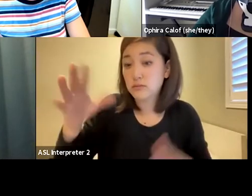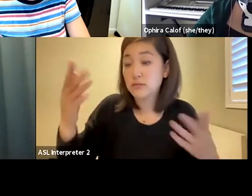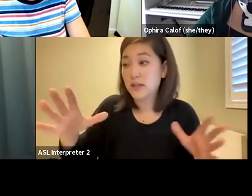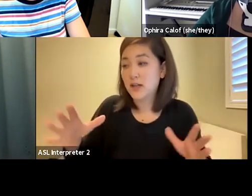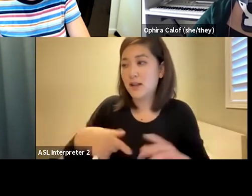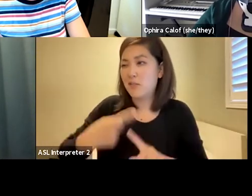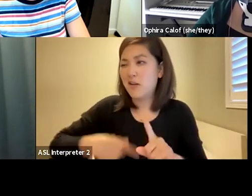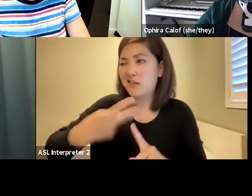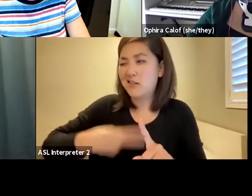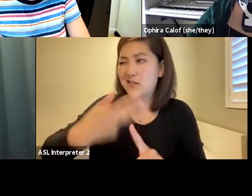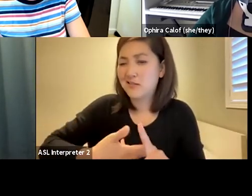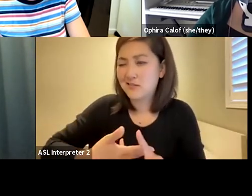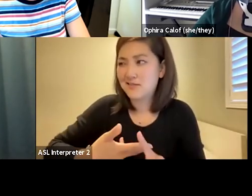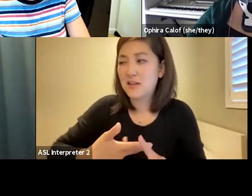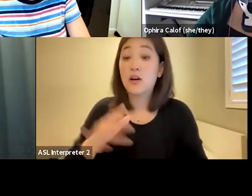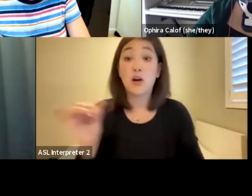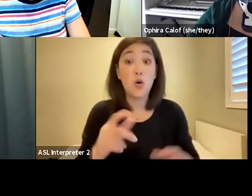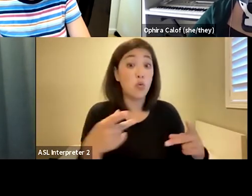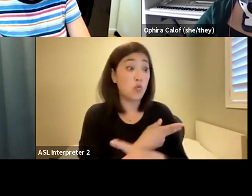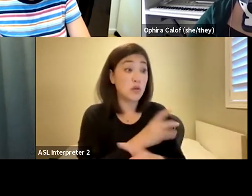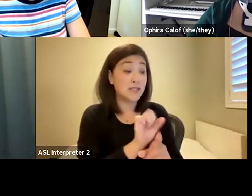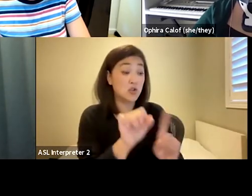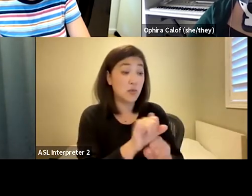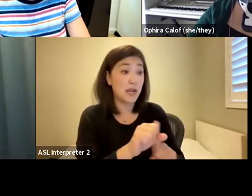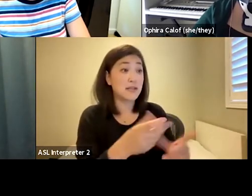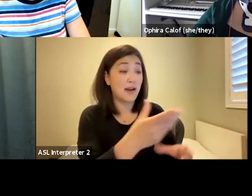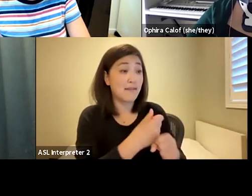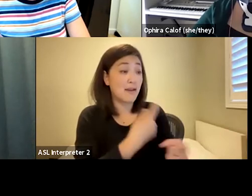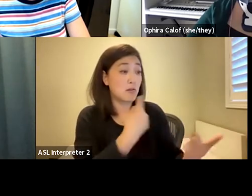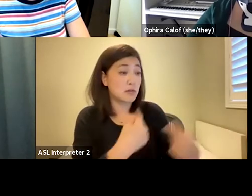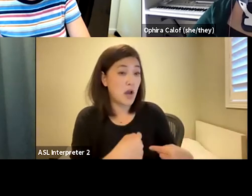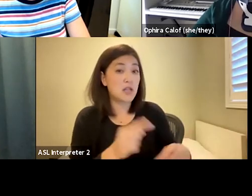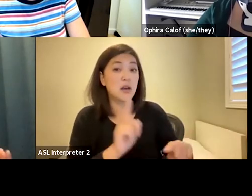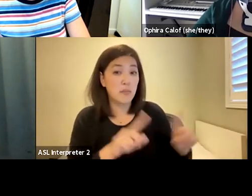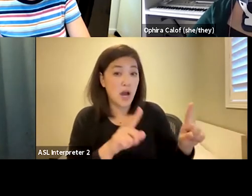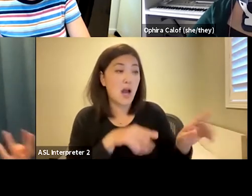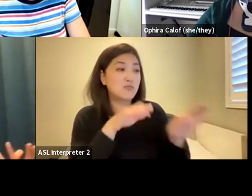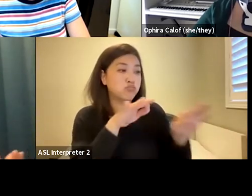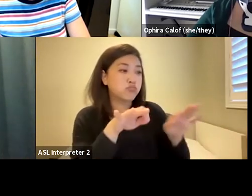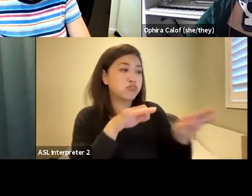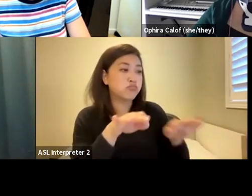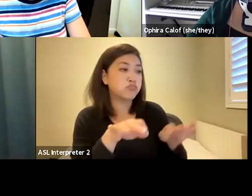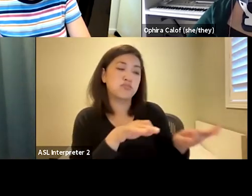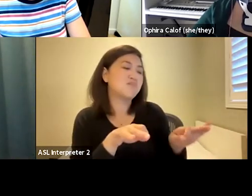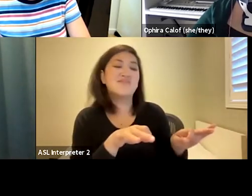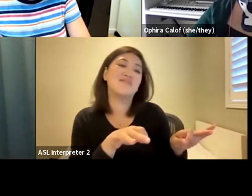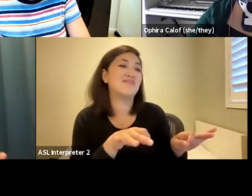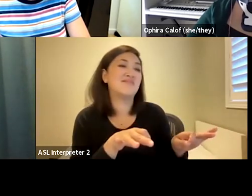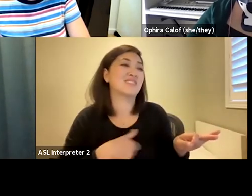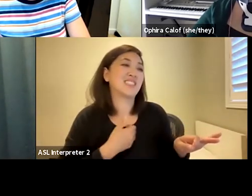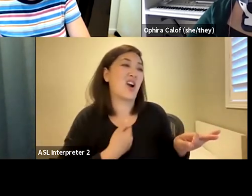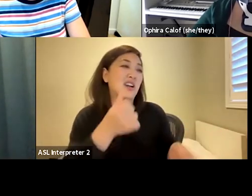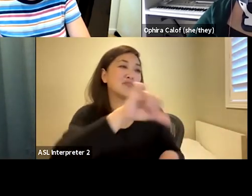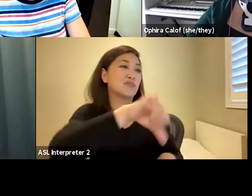Or worst case scenario, I'd get a response, but it'd be like a long rant explaining why my show wouldn't fit the market. That show